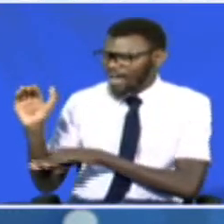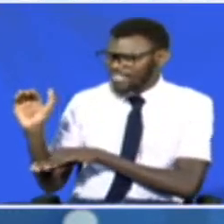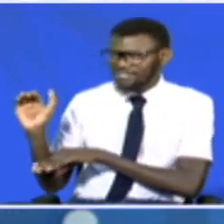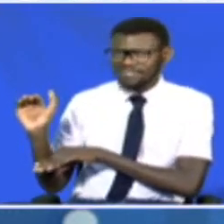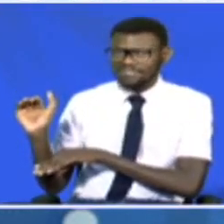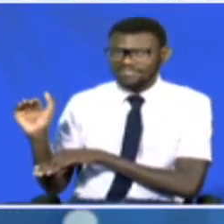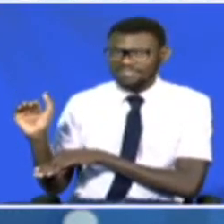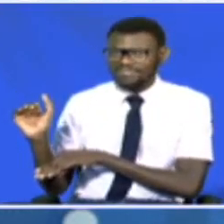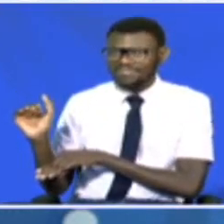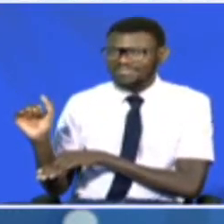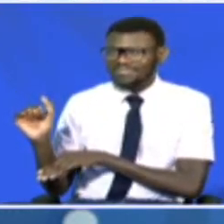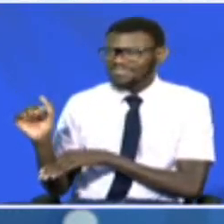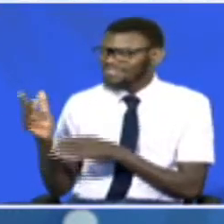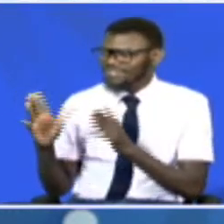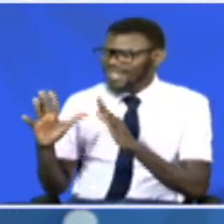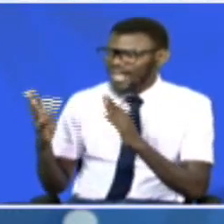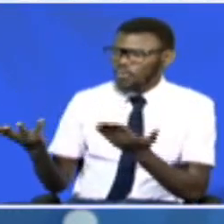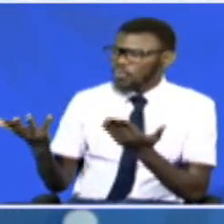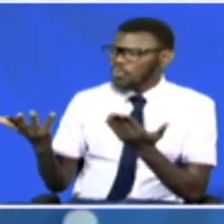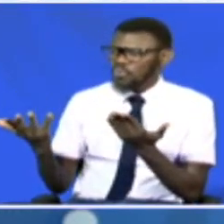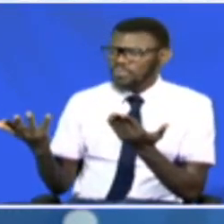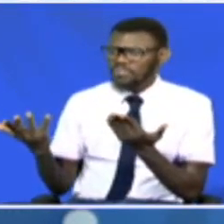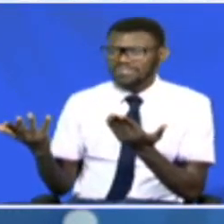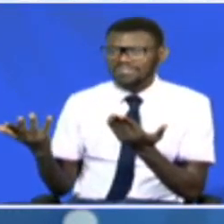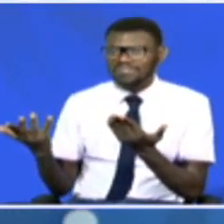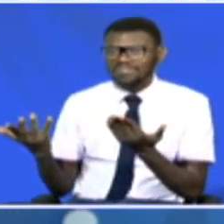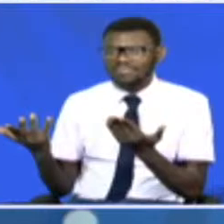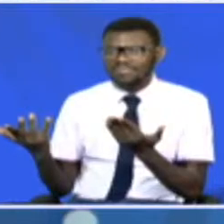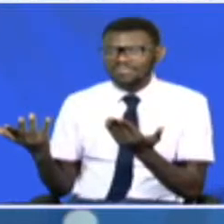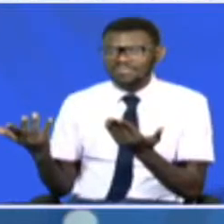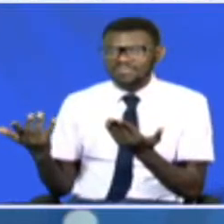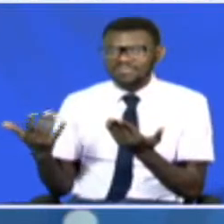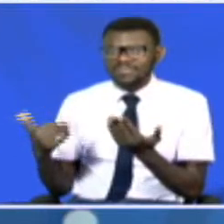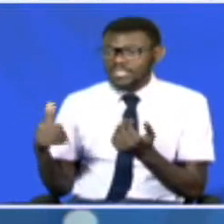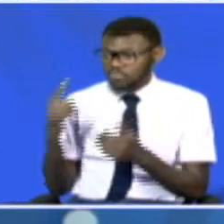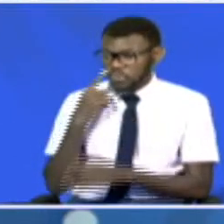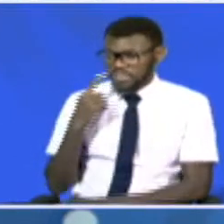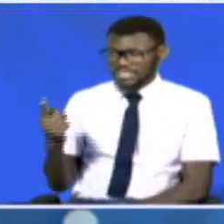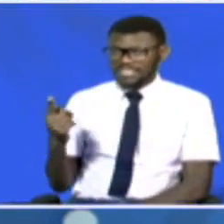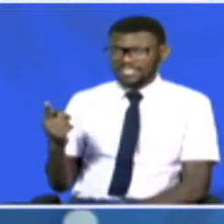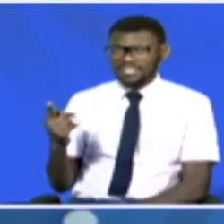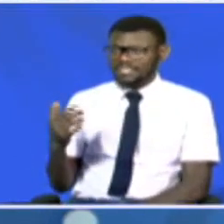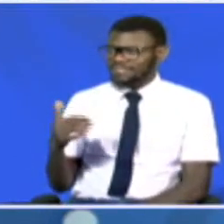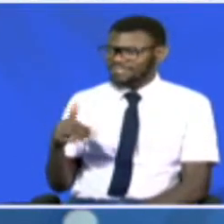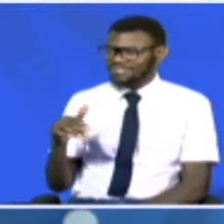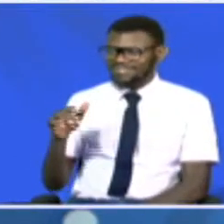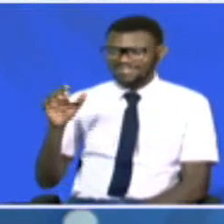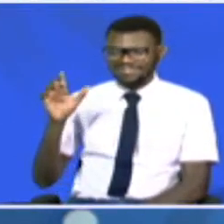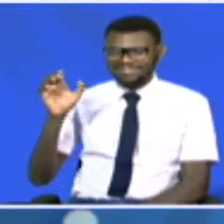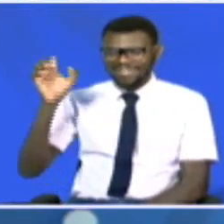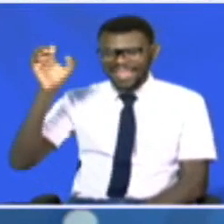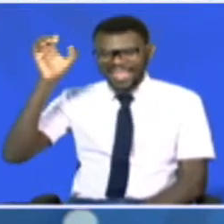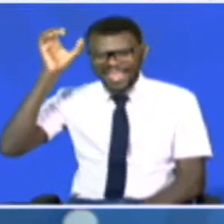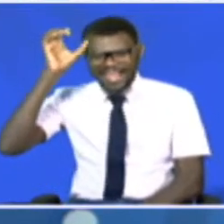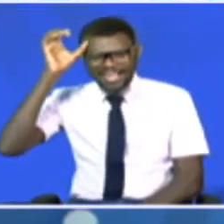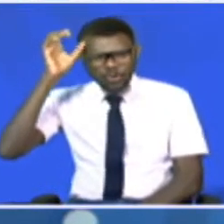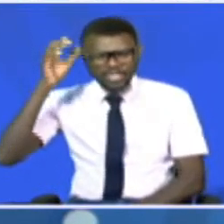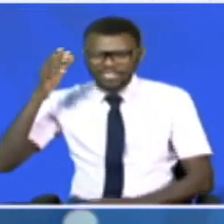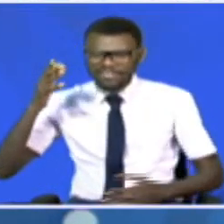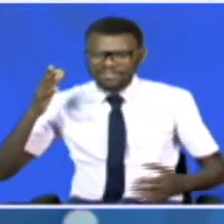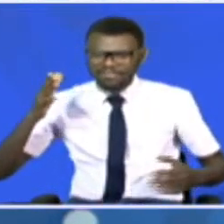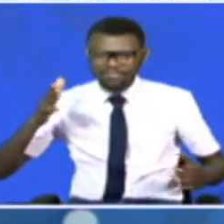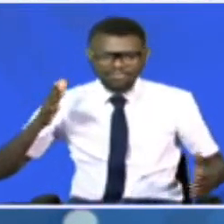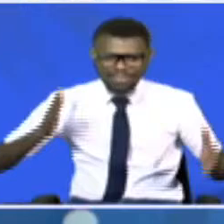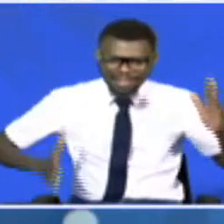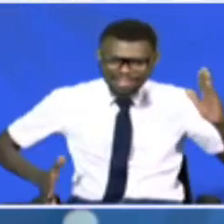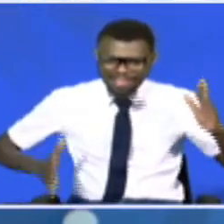looks good from far, but far from good? If you say the sculptures erected in Eldoret this Wednesday, your answer is